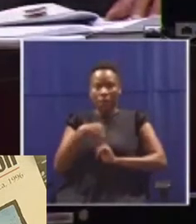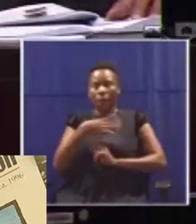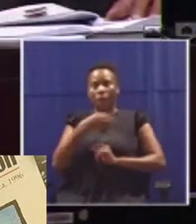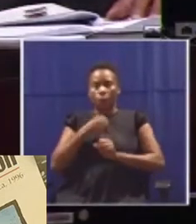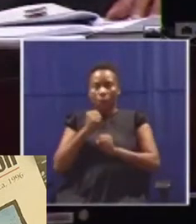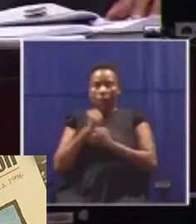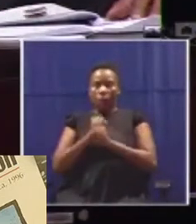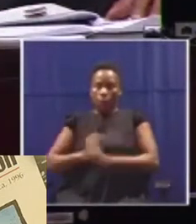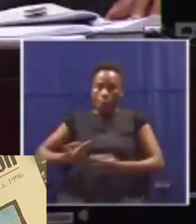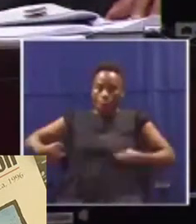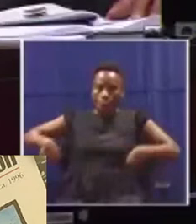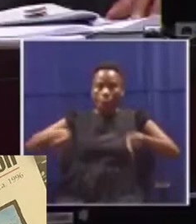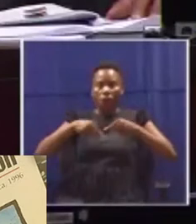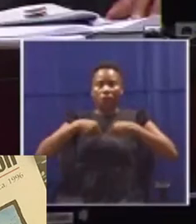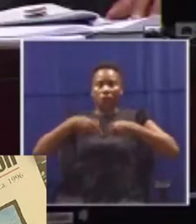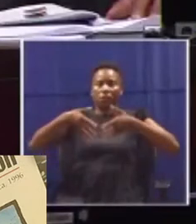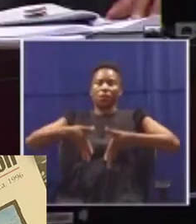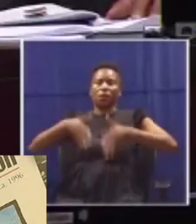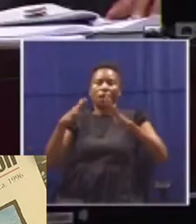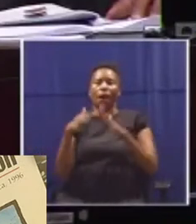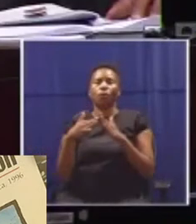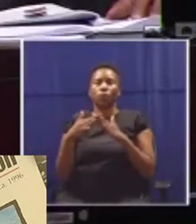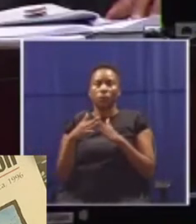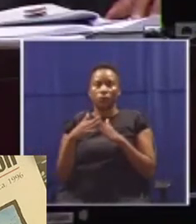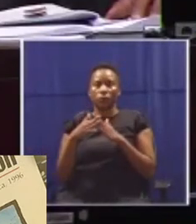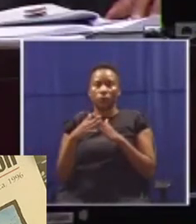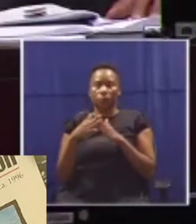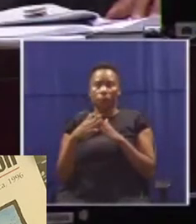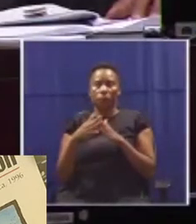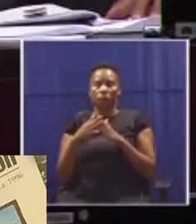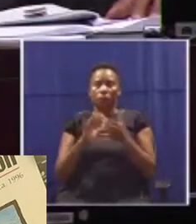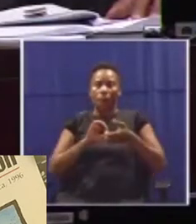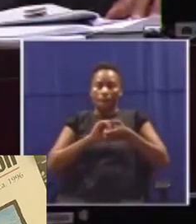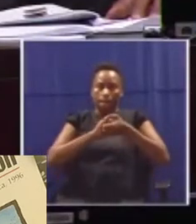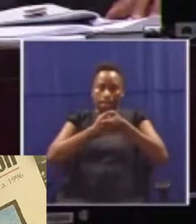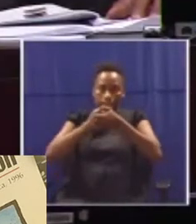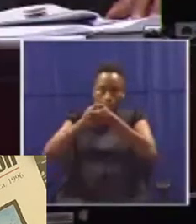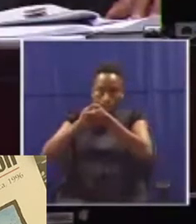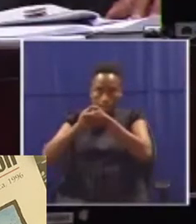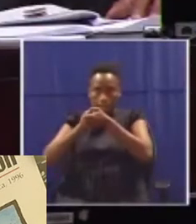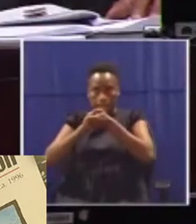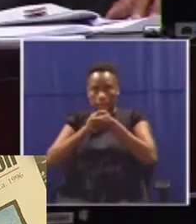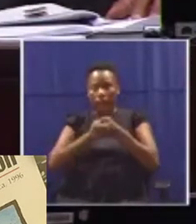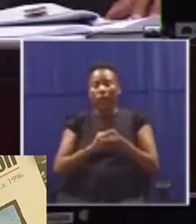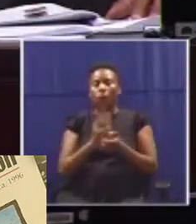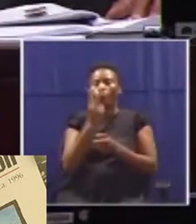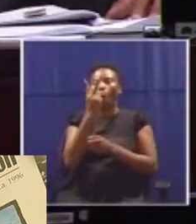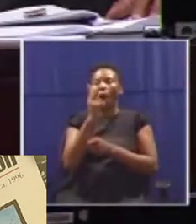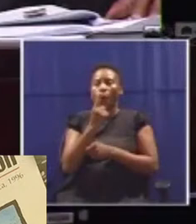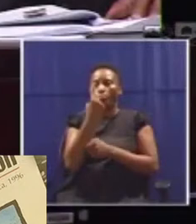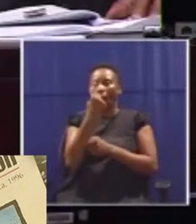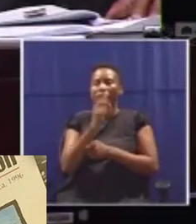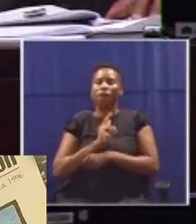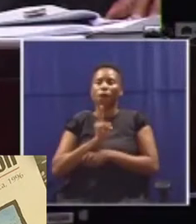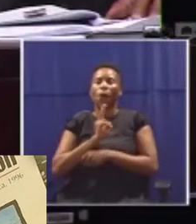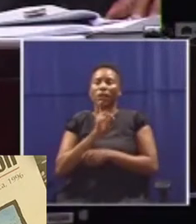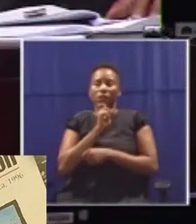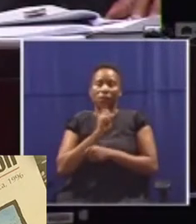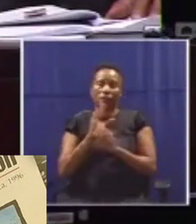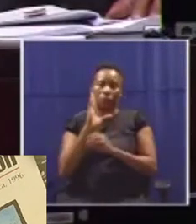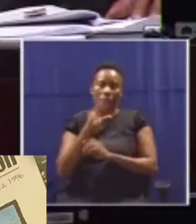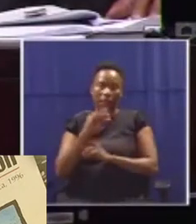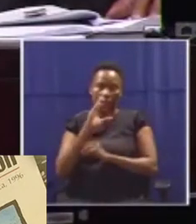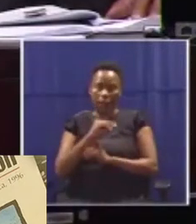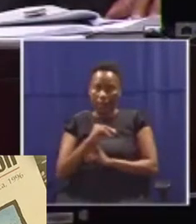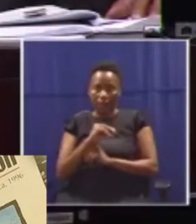to all of us in this house to join hands and speak in one voice in respect